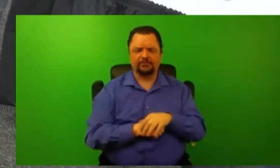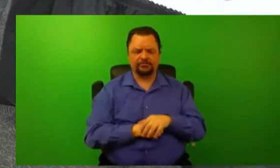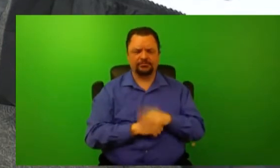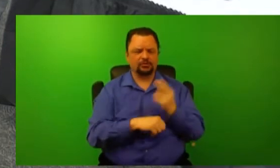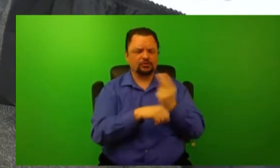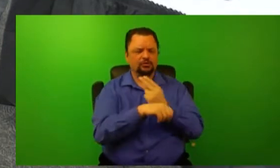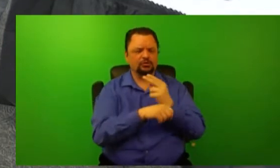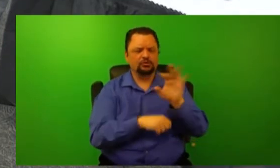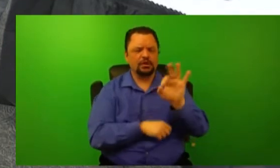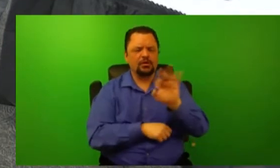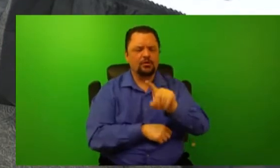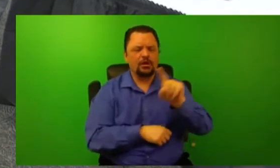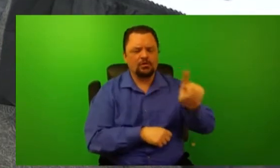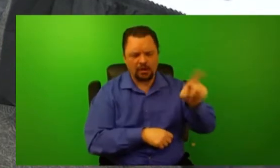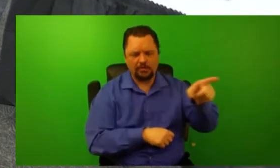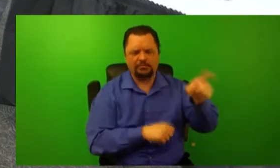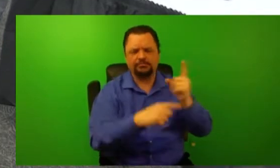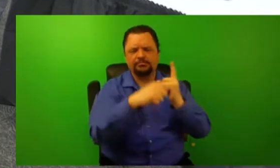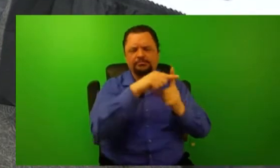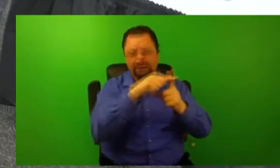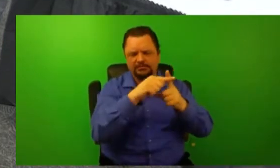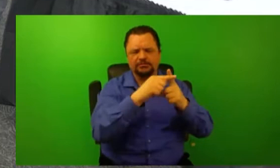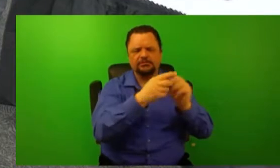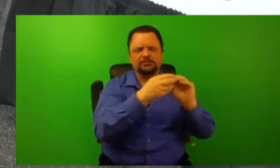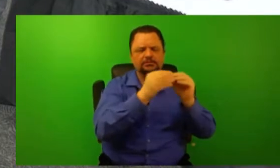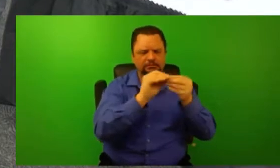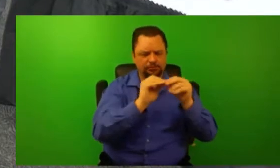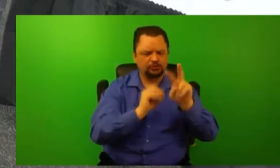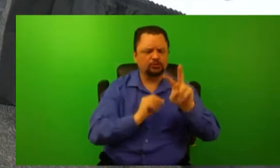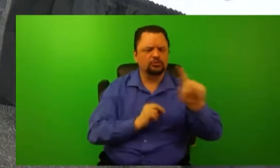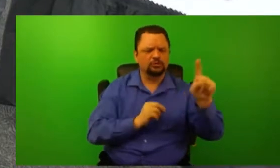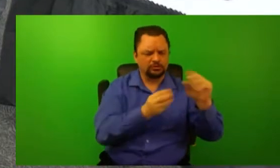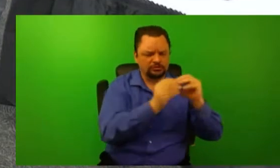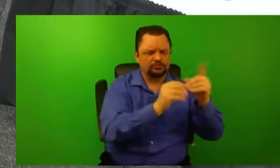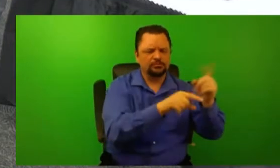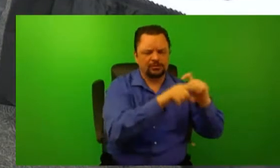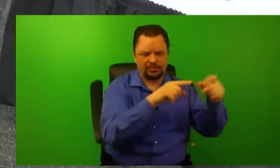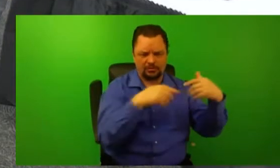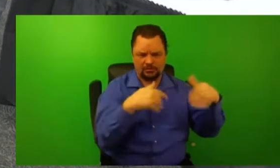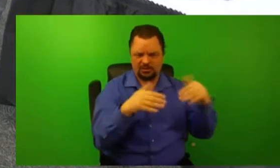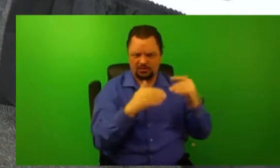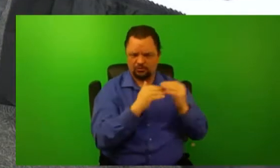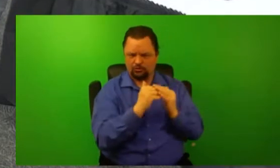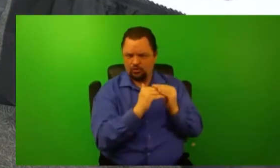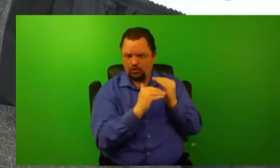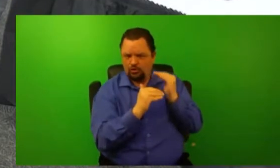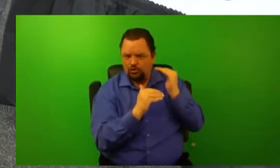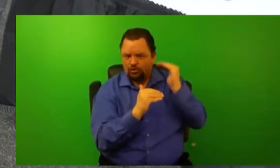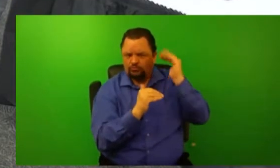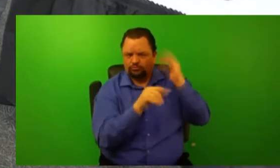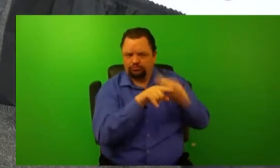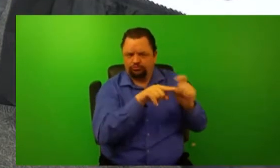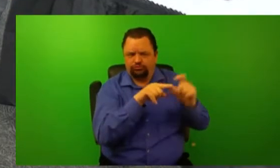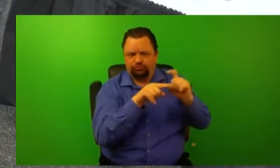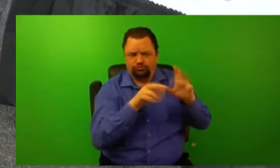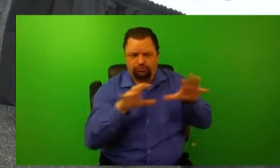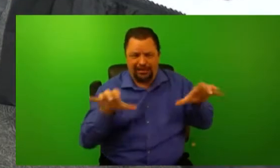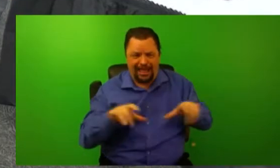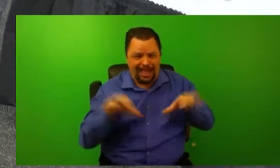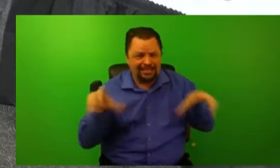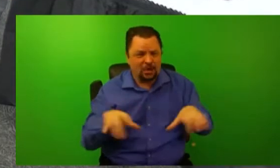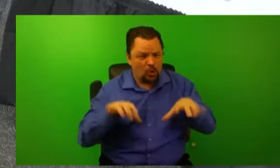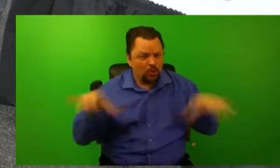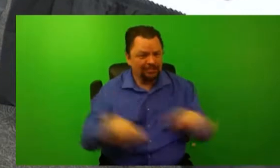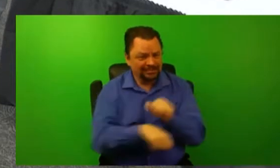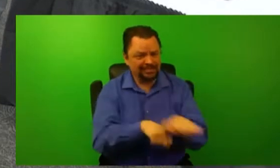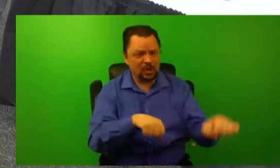the MOU requirements of services and information available to the community. And this has been made available through our team